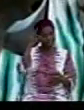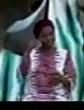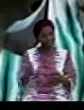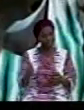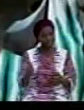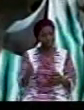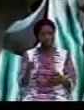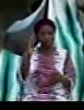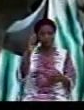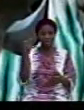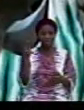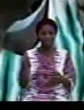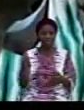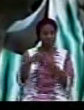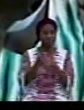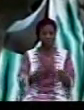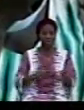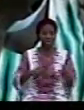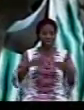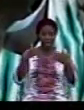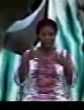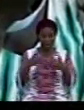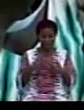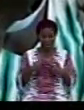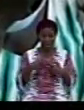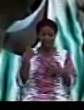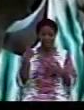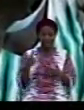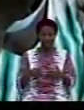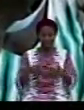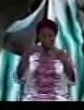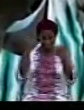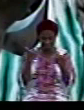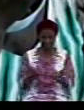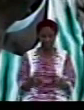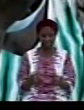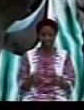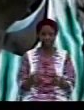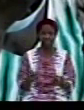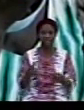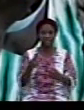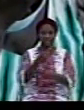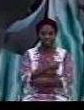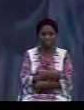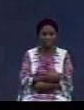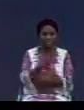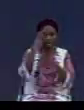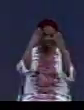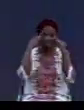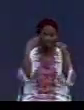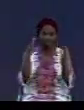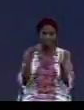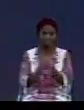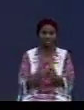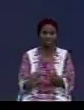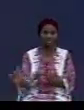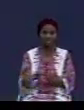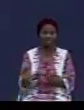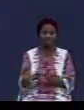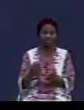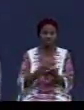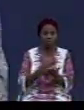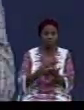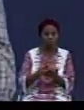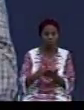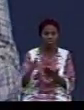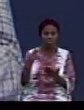Lord, has a present day experience of that same holiness of heart. And so